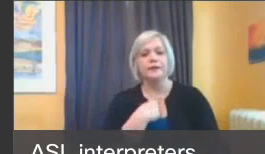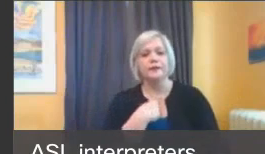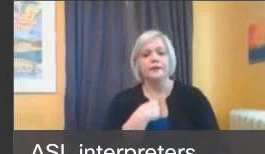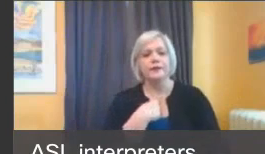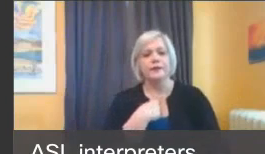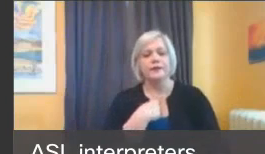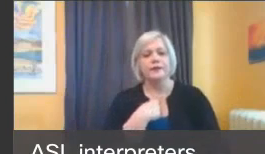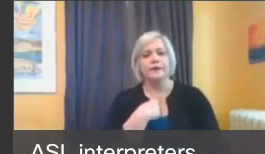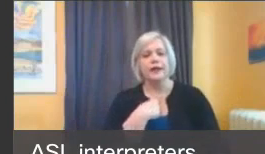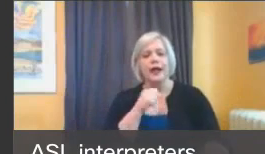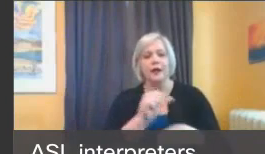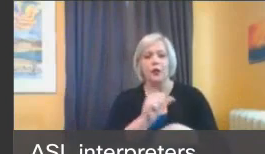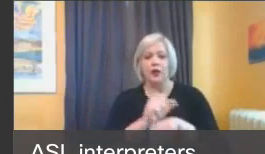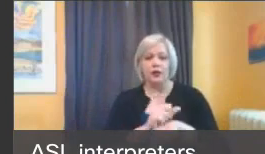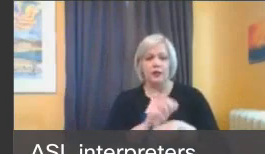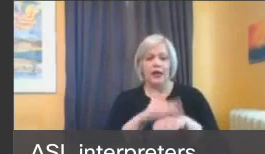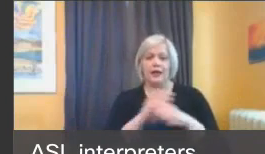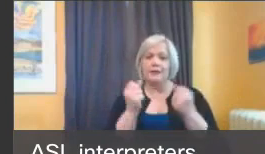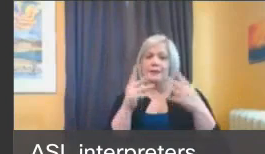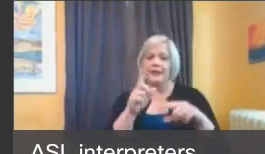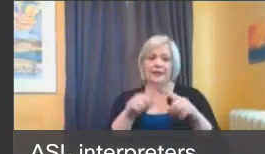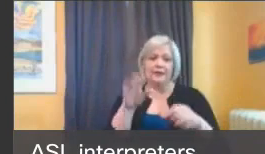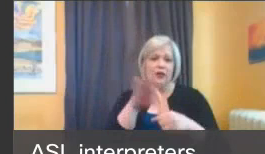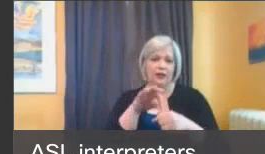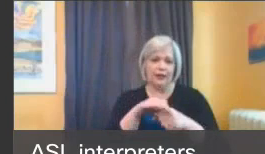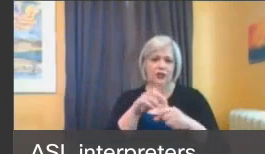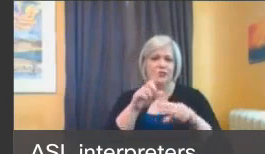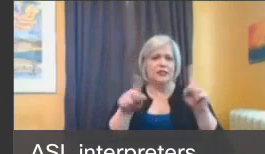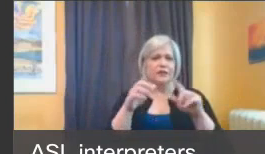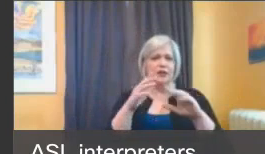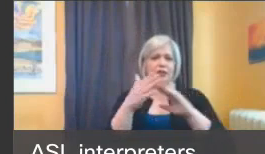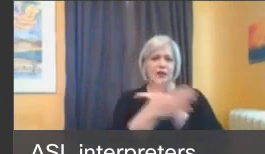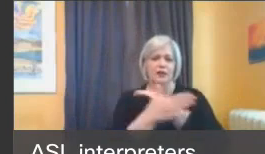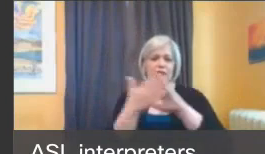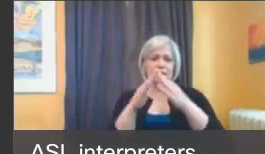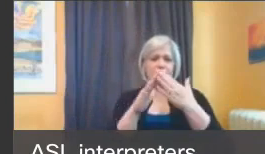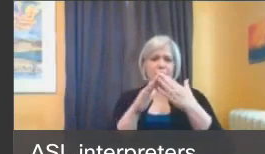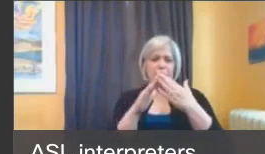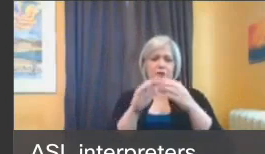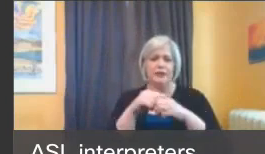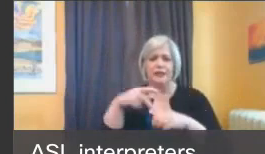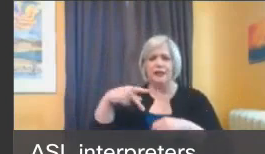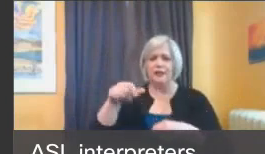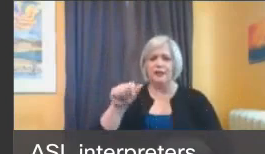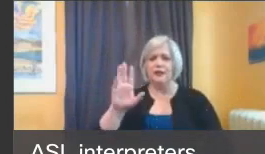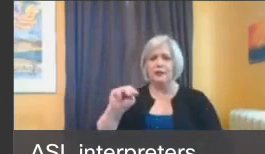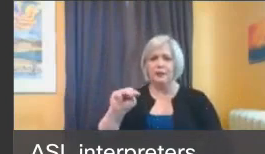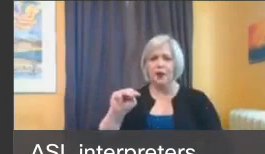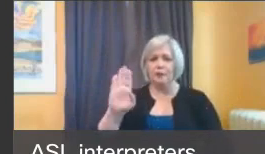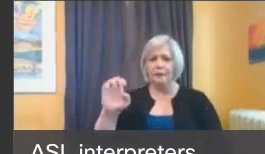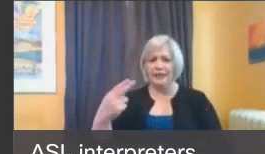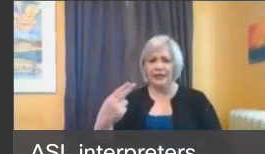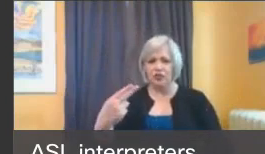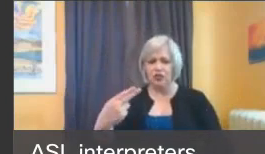many elections all over different communities in Palm Beach County. And in all of the years I've done that, I've